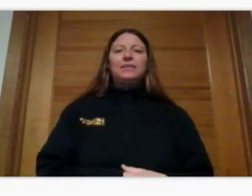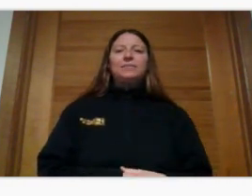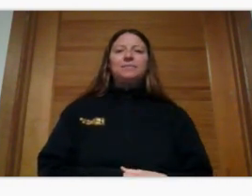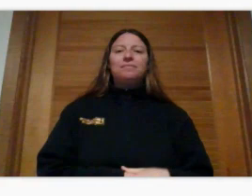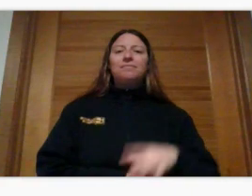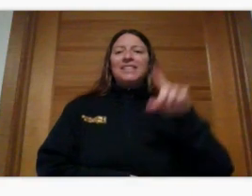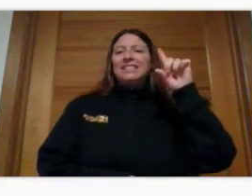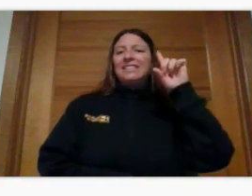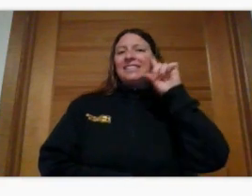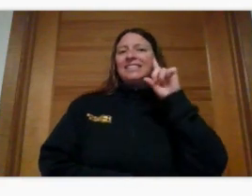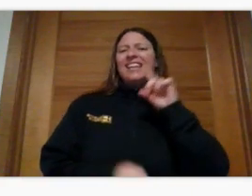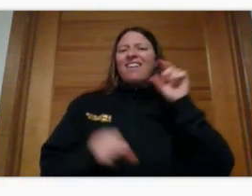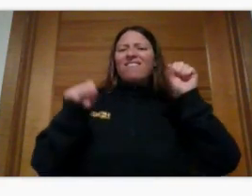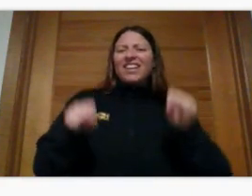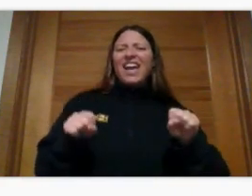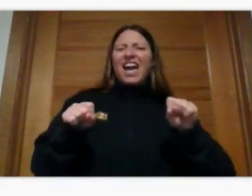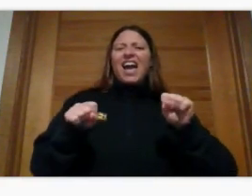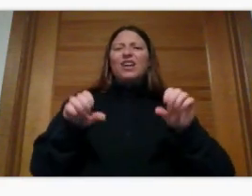so